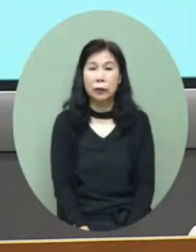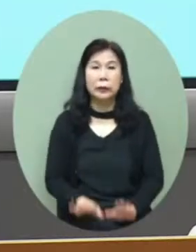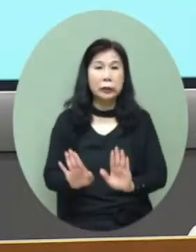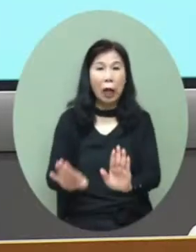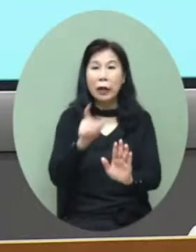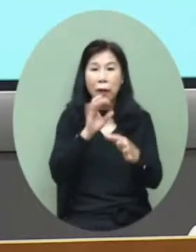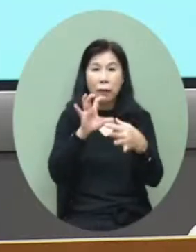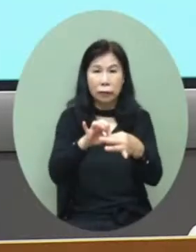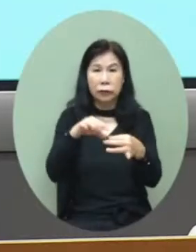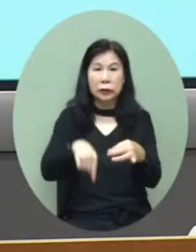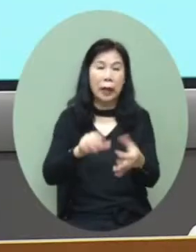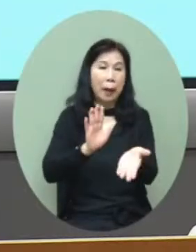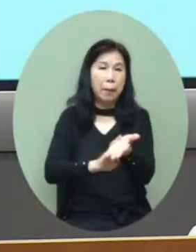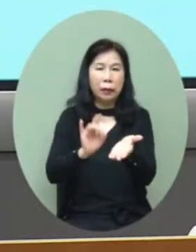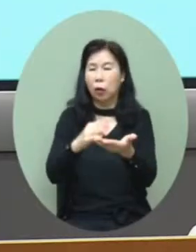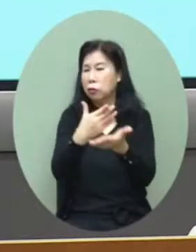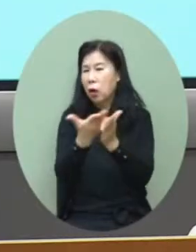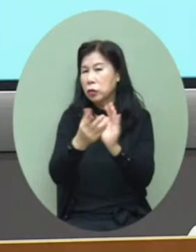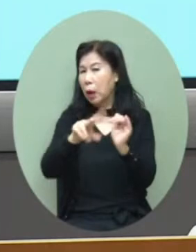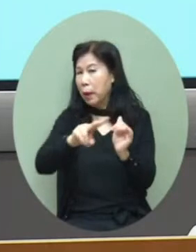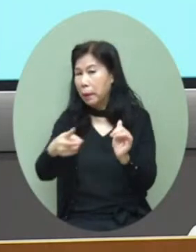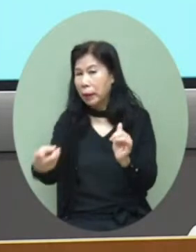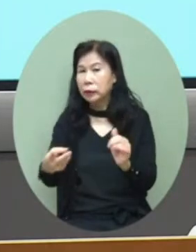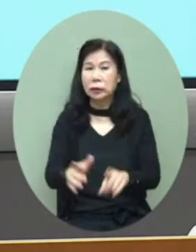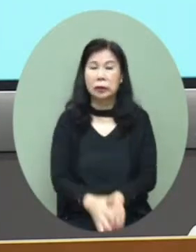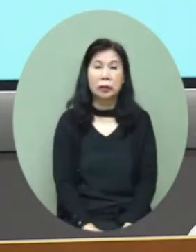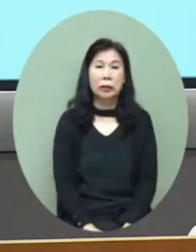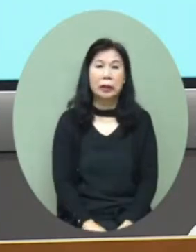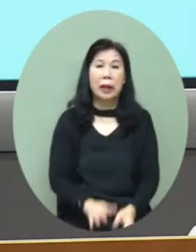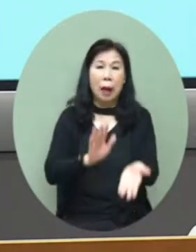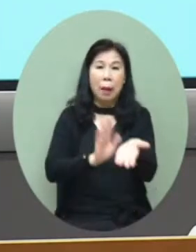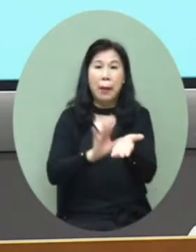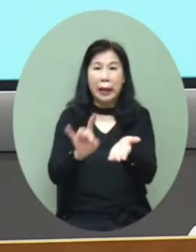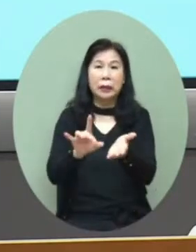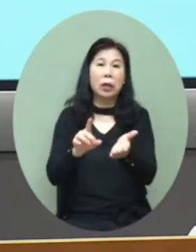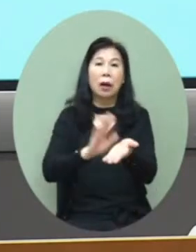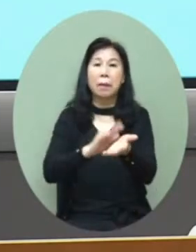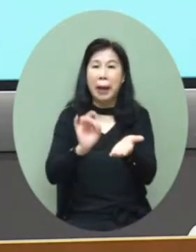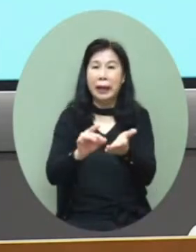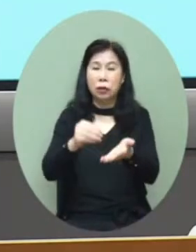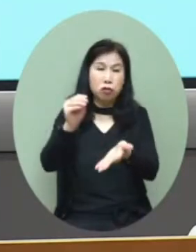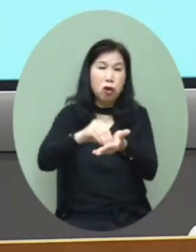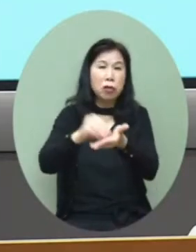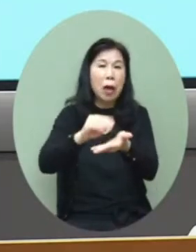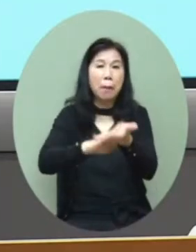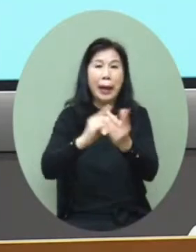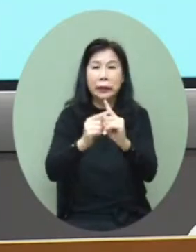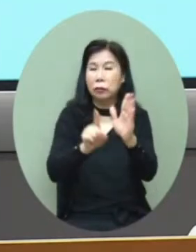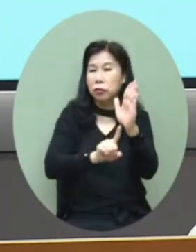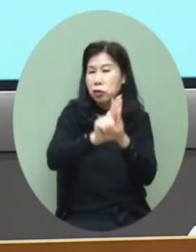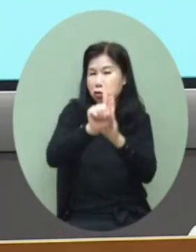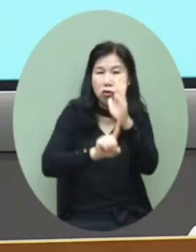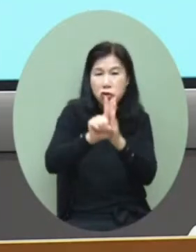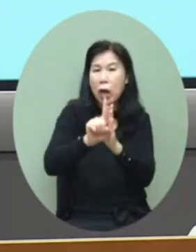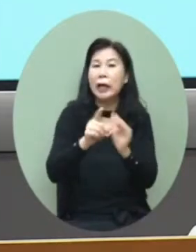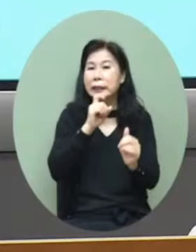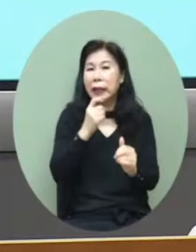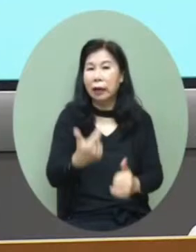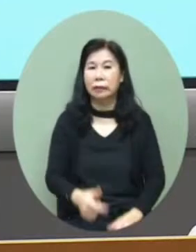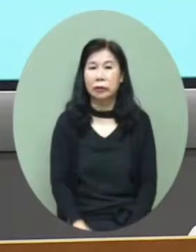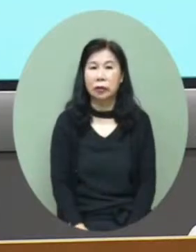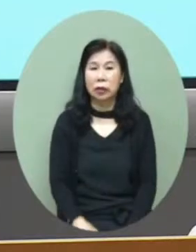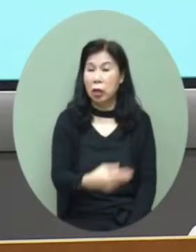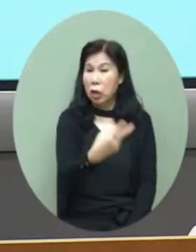us sufficient protection against any change of the epidemic situation. The number